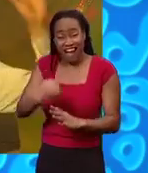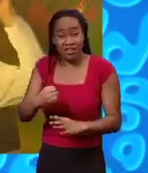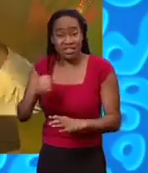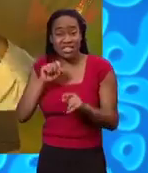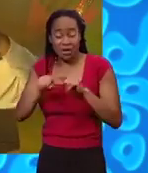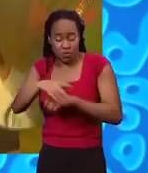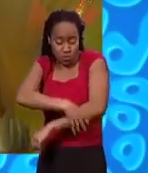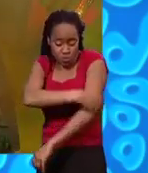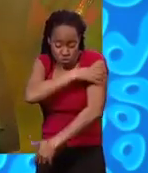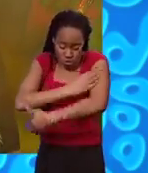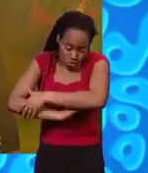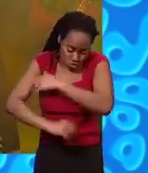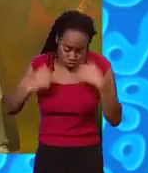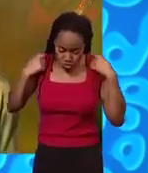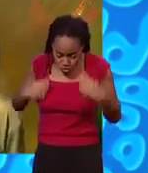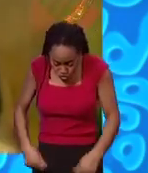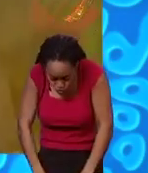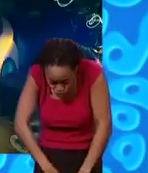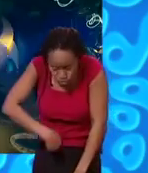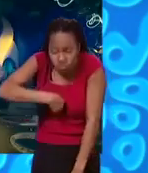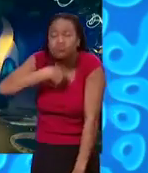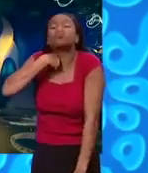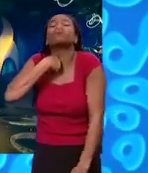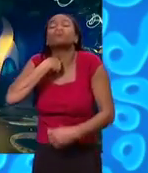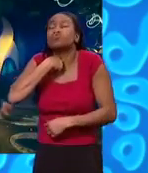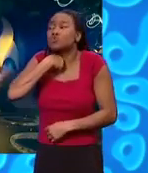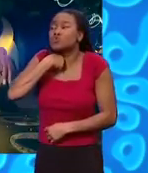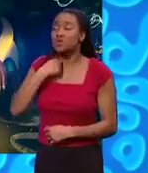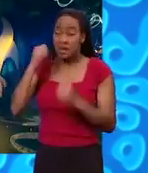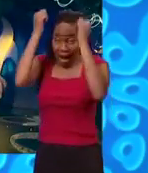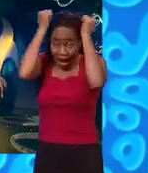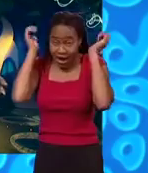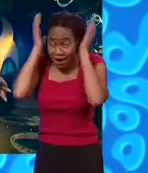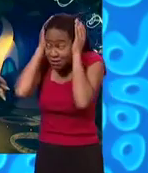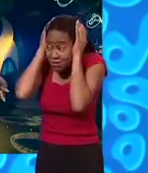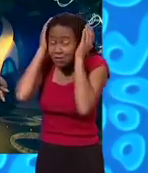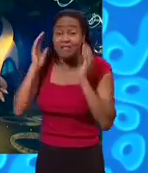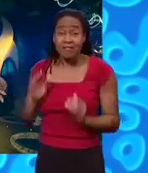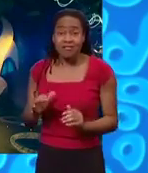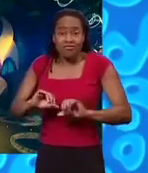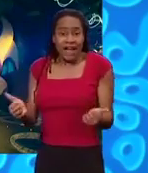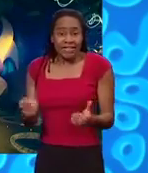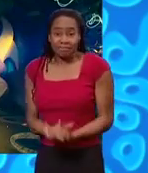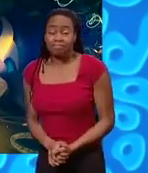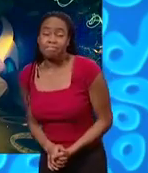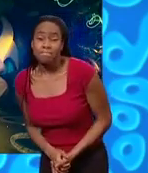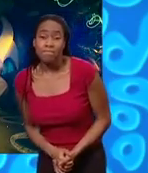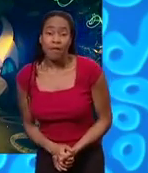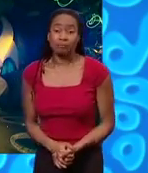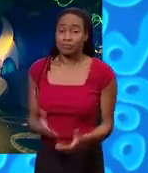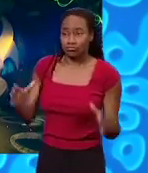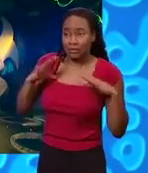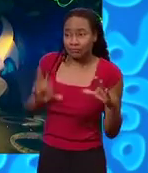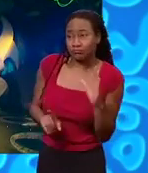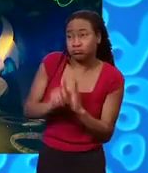helmet over their heads. Great! It's time to blast off. Now, how about